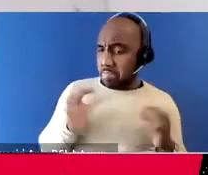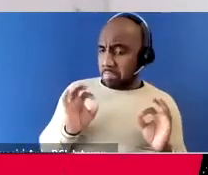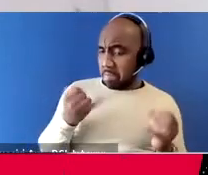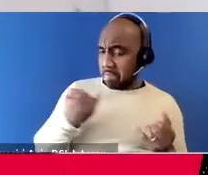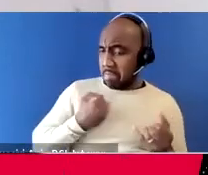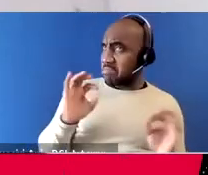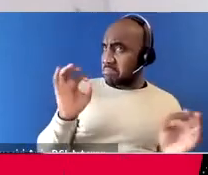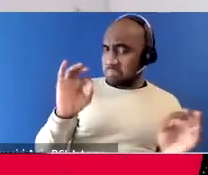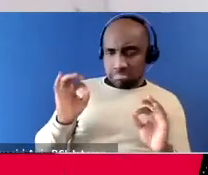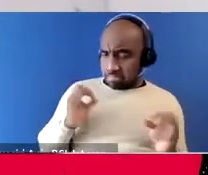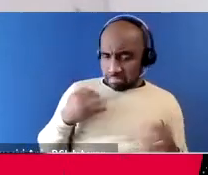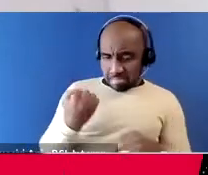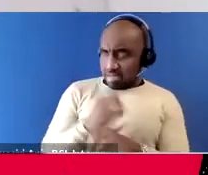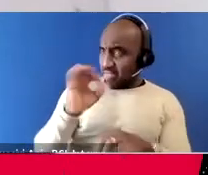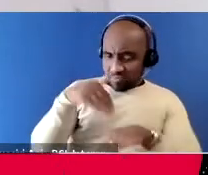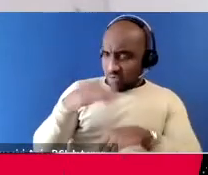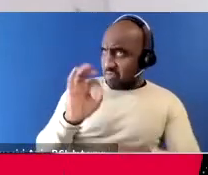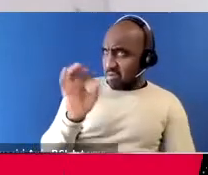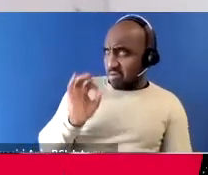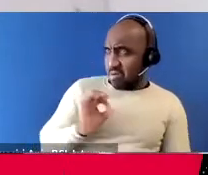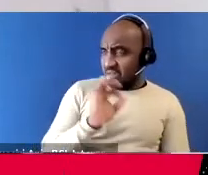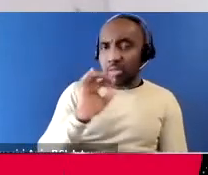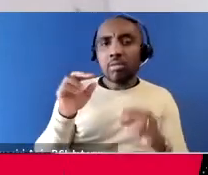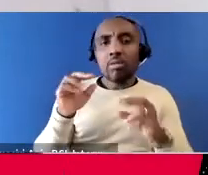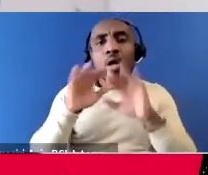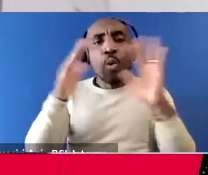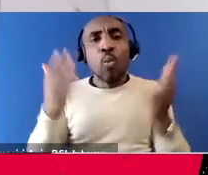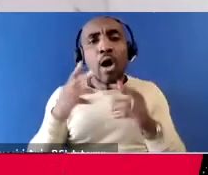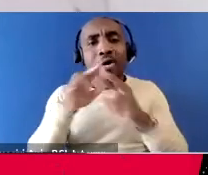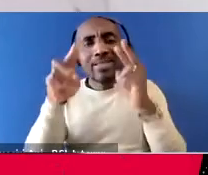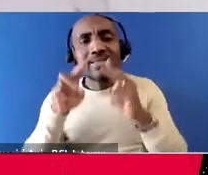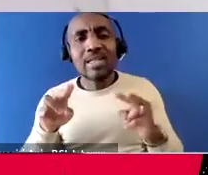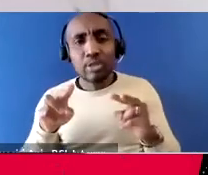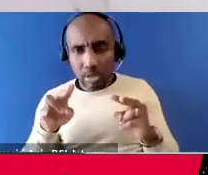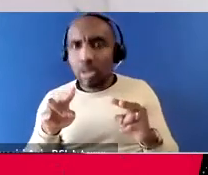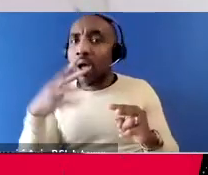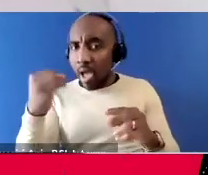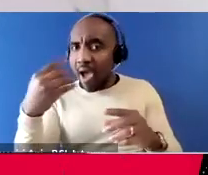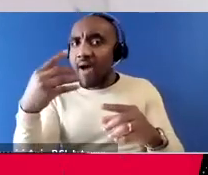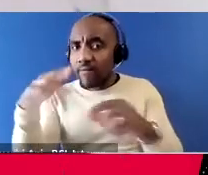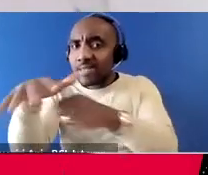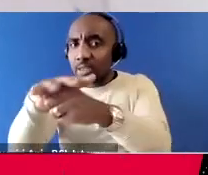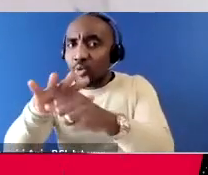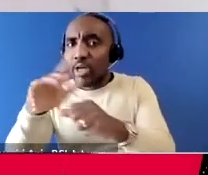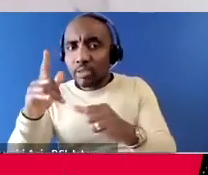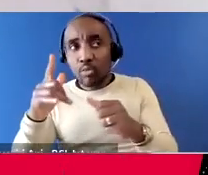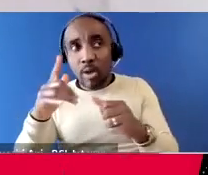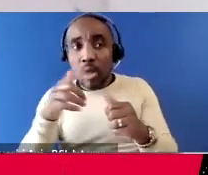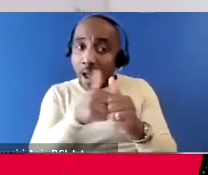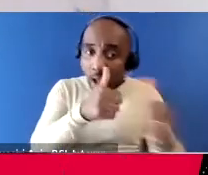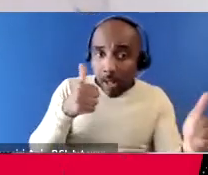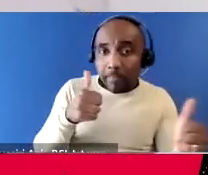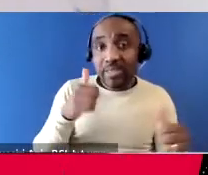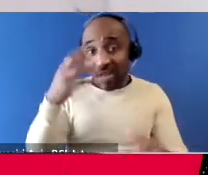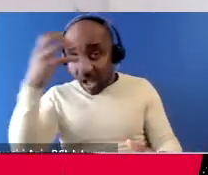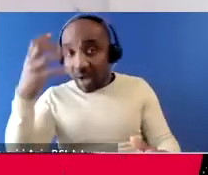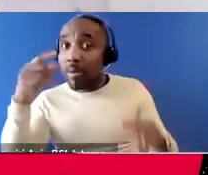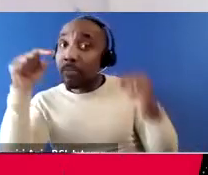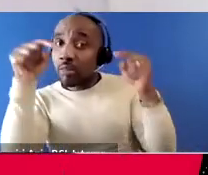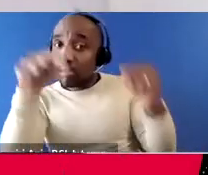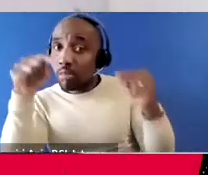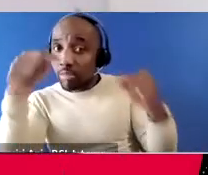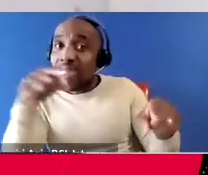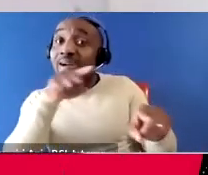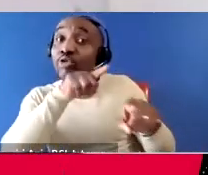close down those gaps that are being exploited by states and by companies. So in the UK, we've seen